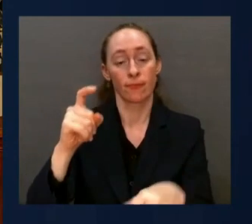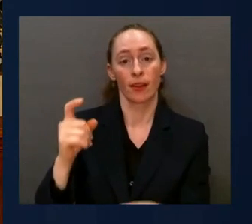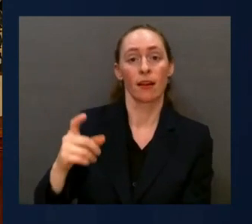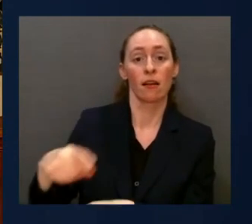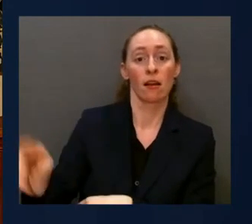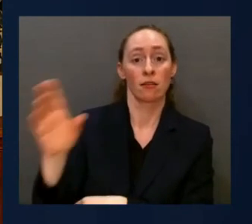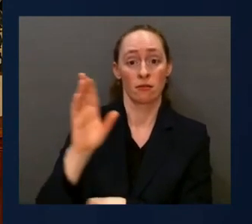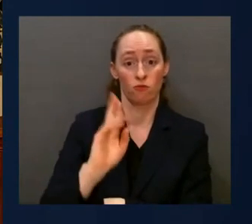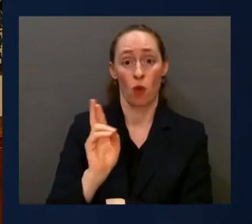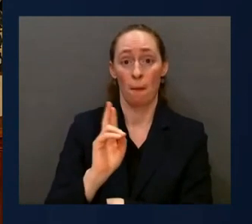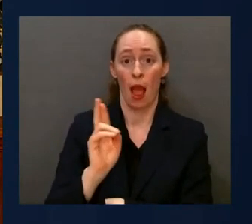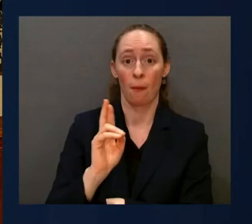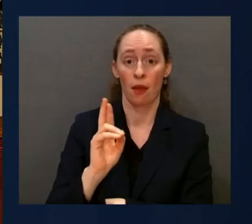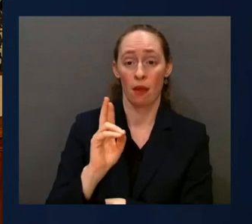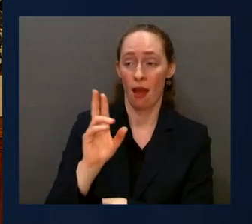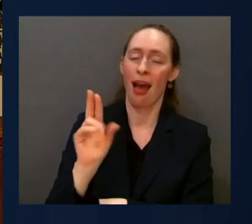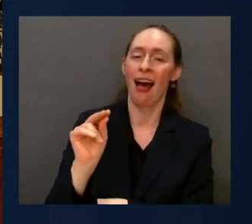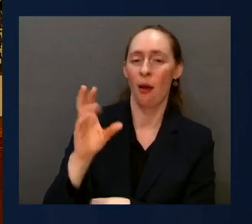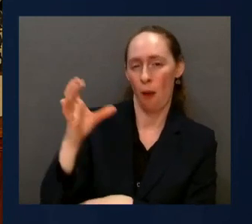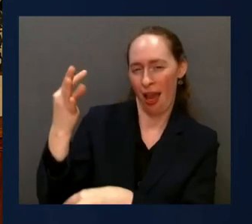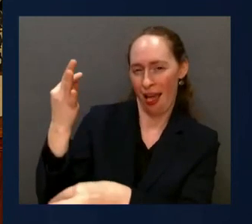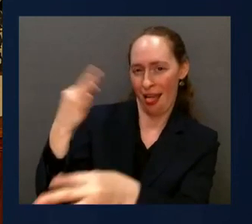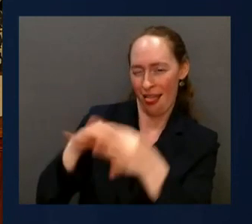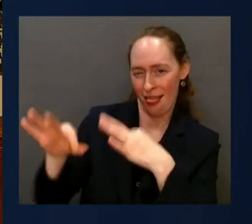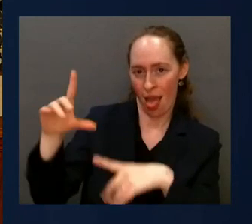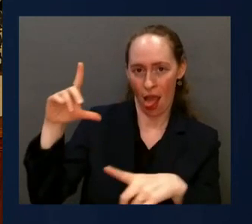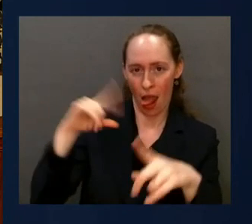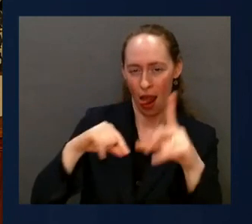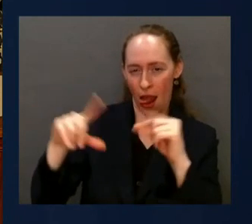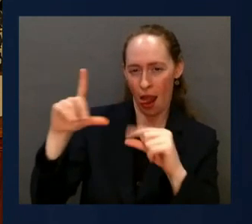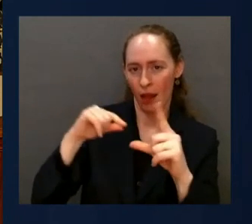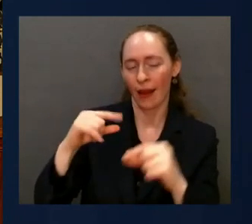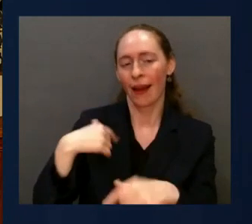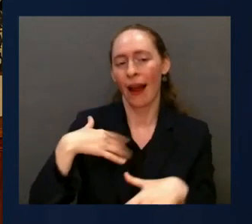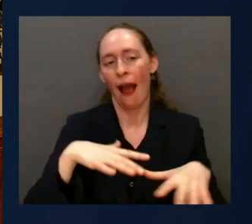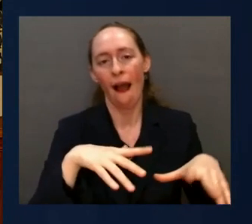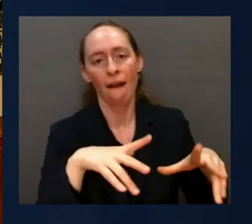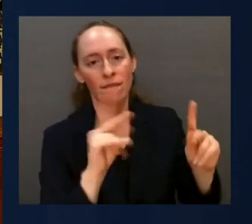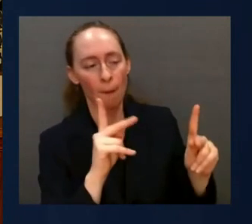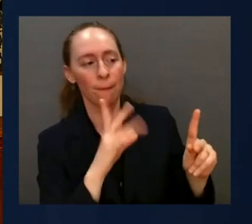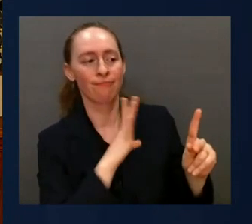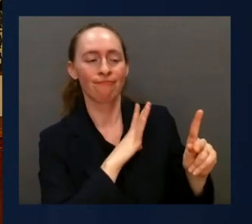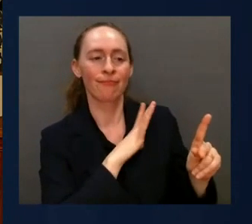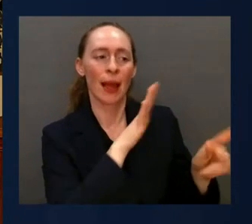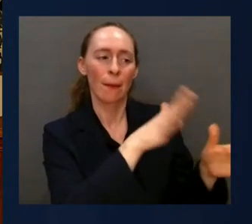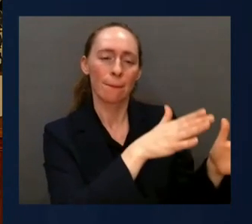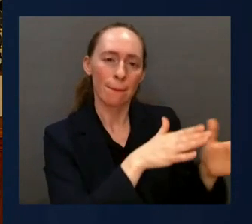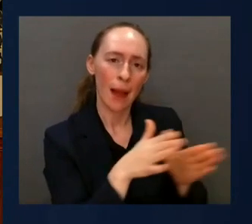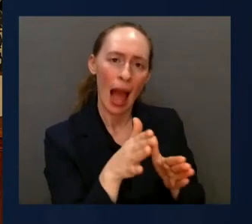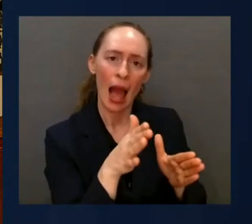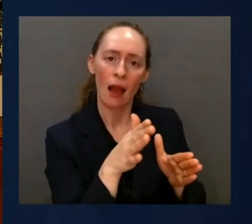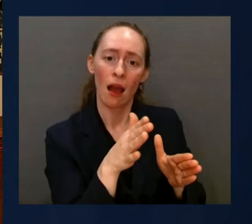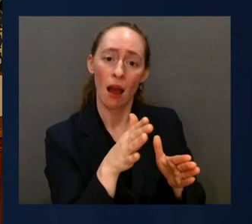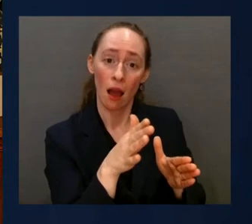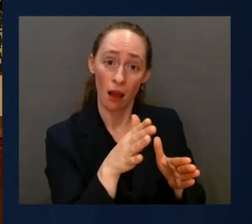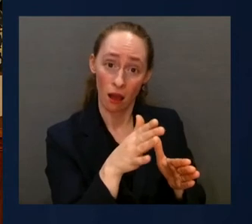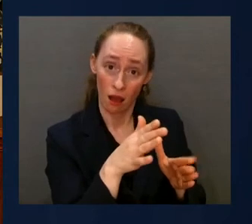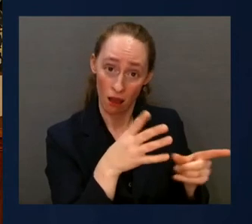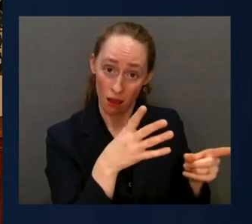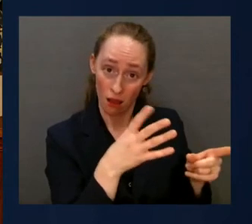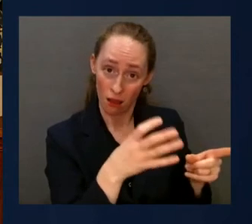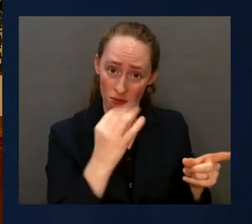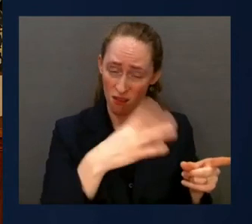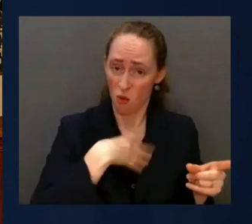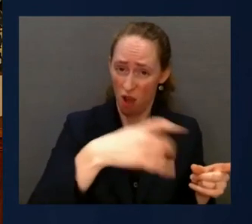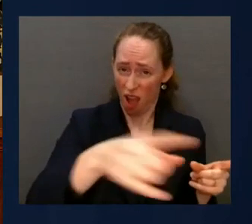to their economic plans. All of you at home should know what those plans are. Instead of making the wealthy pay their